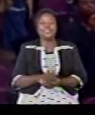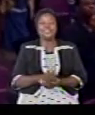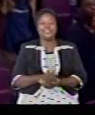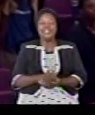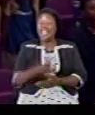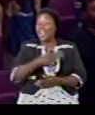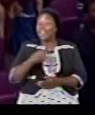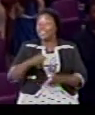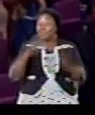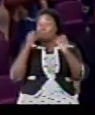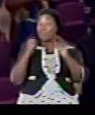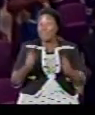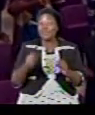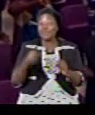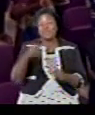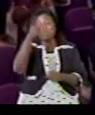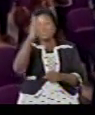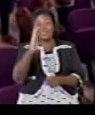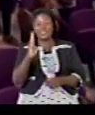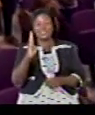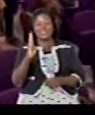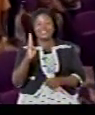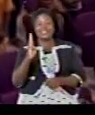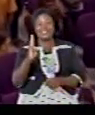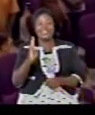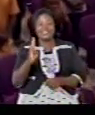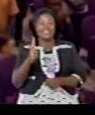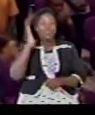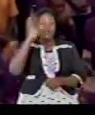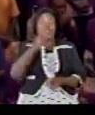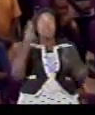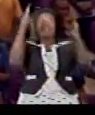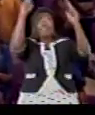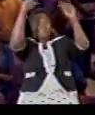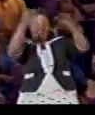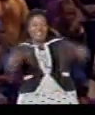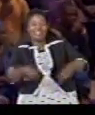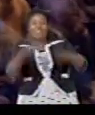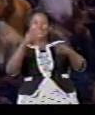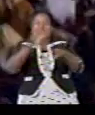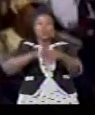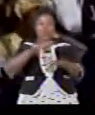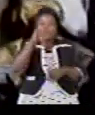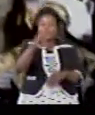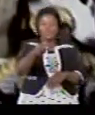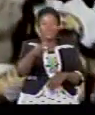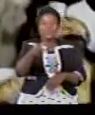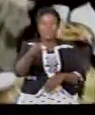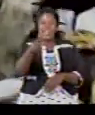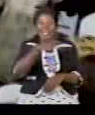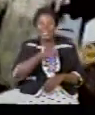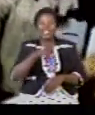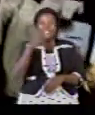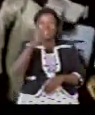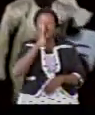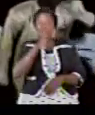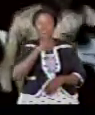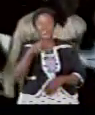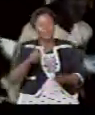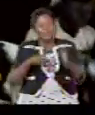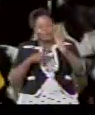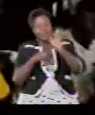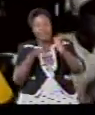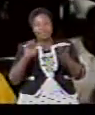the power of God will descend upon you. There be the manifestation of the glory